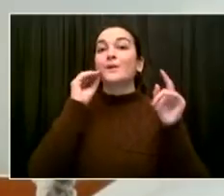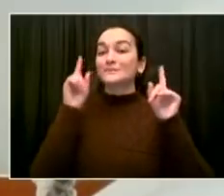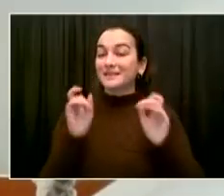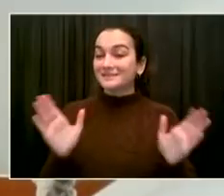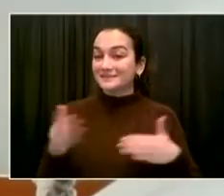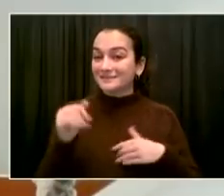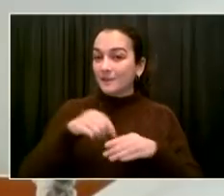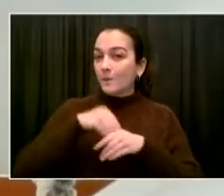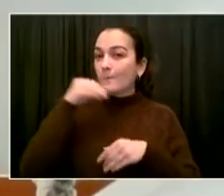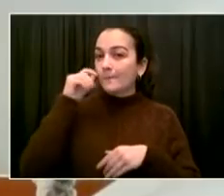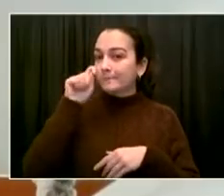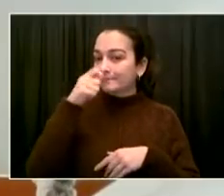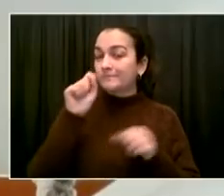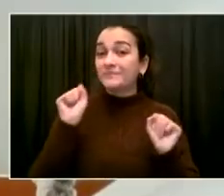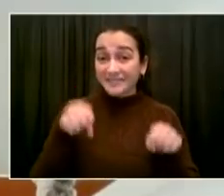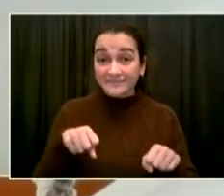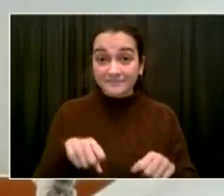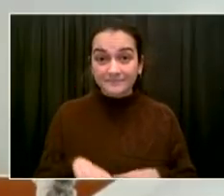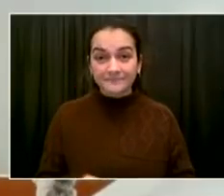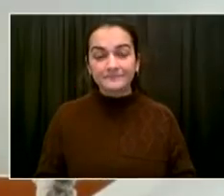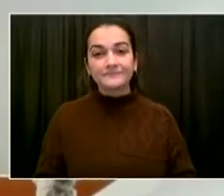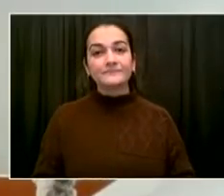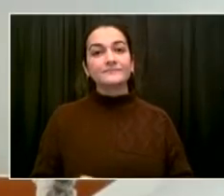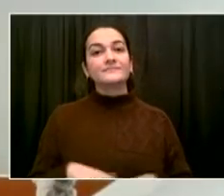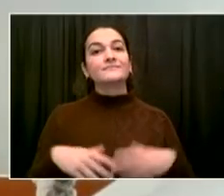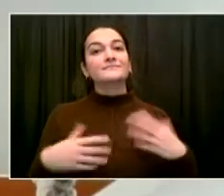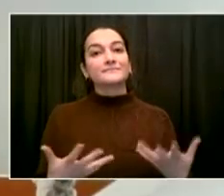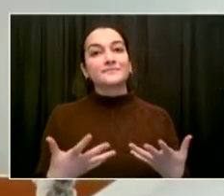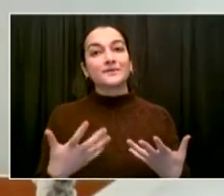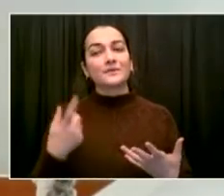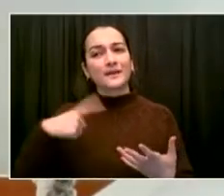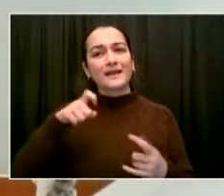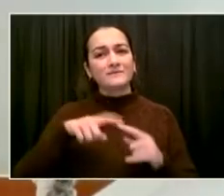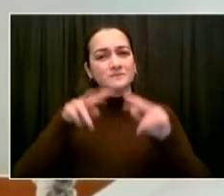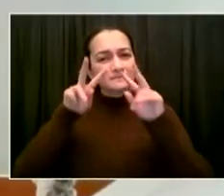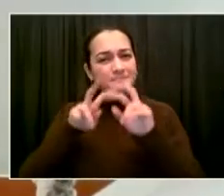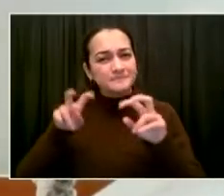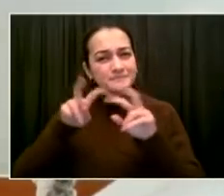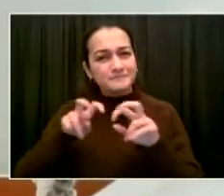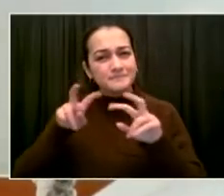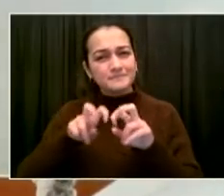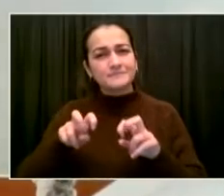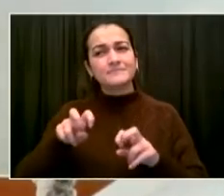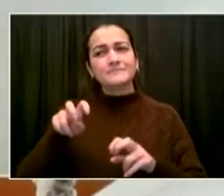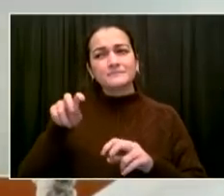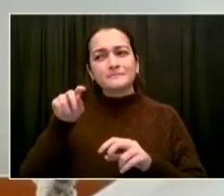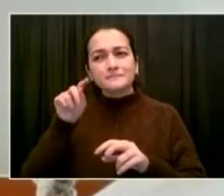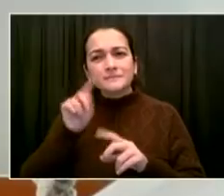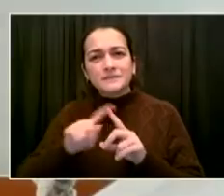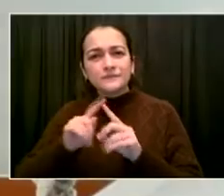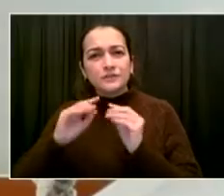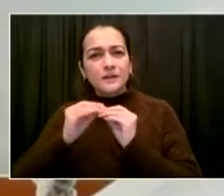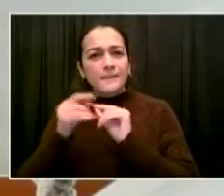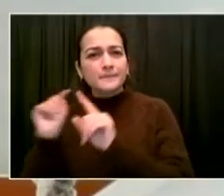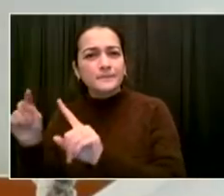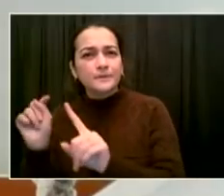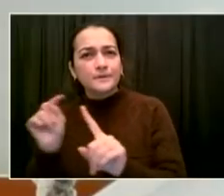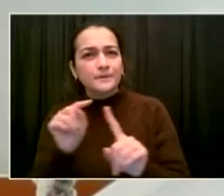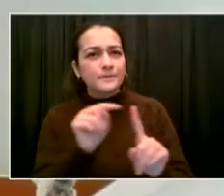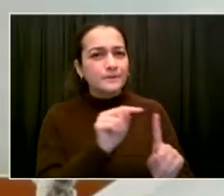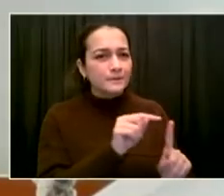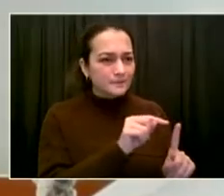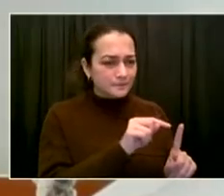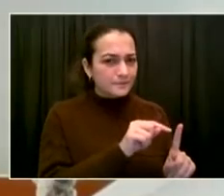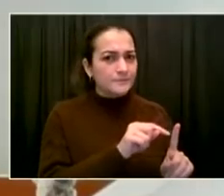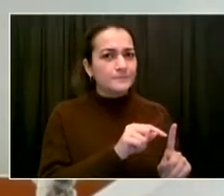can confidently say yes. We have ways to ensure that tests are done equitably that many other places across the country and world don't have. And that's why I'm proud of what